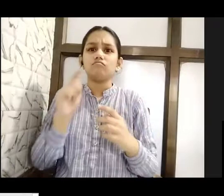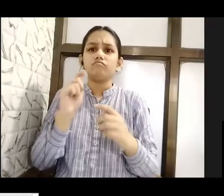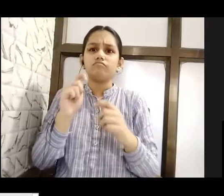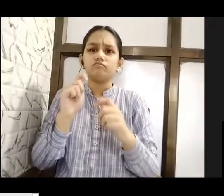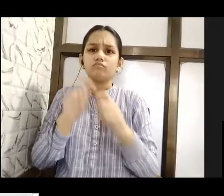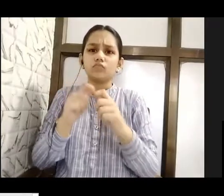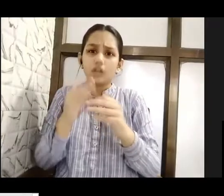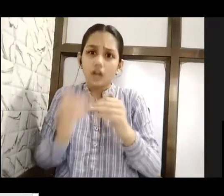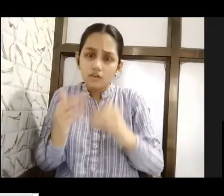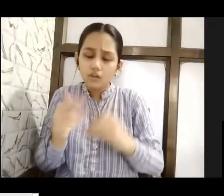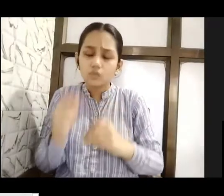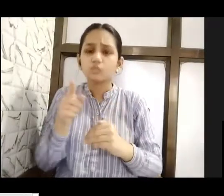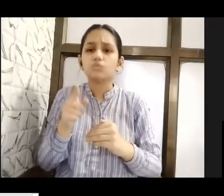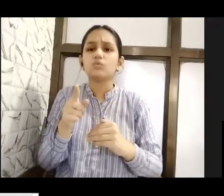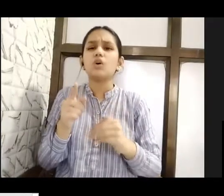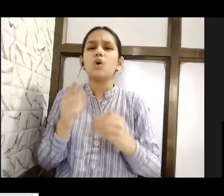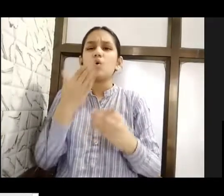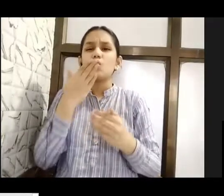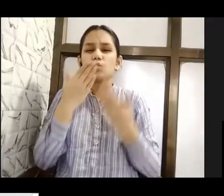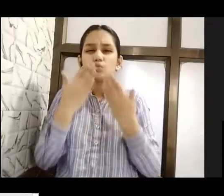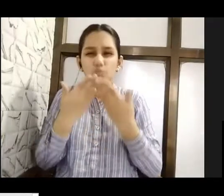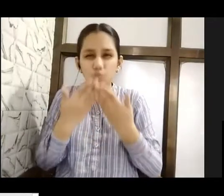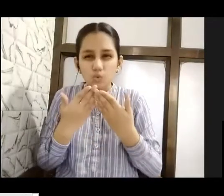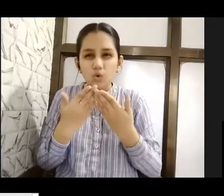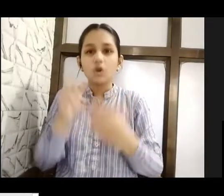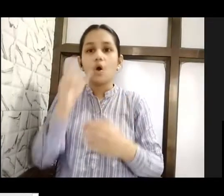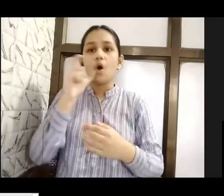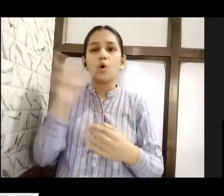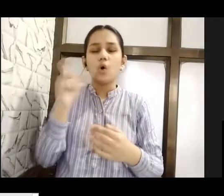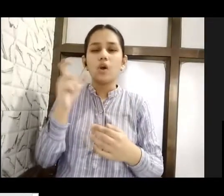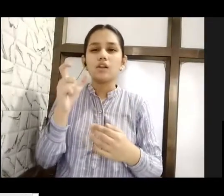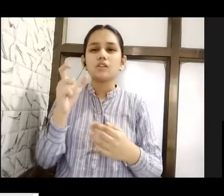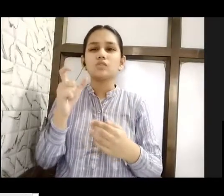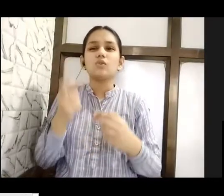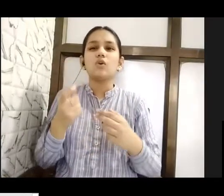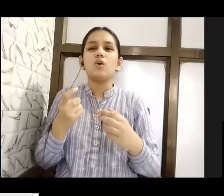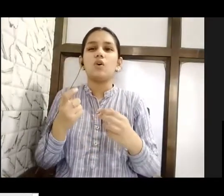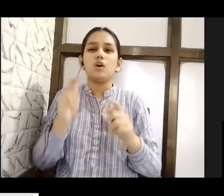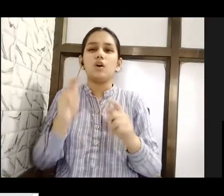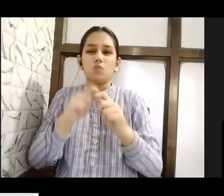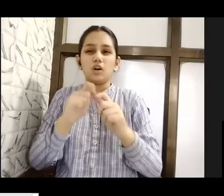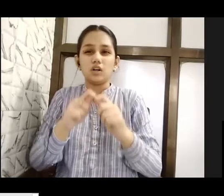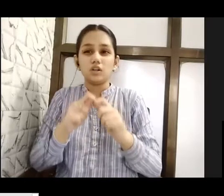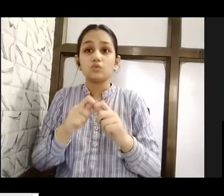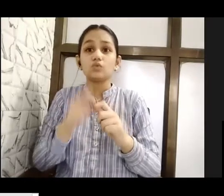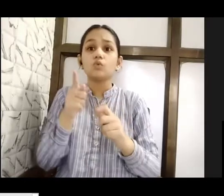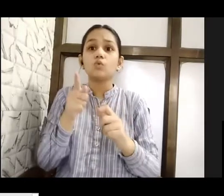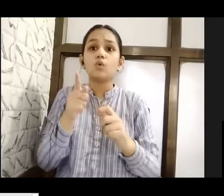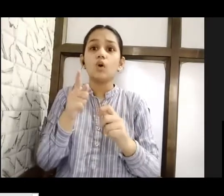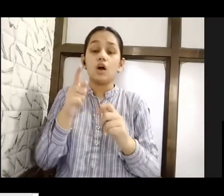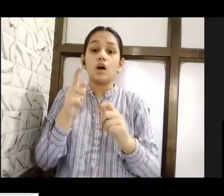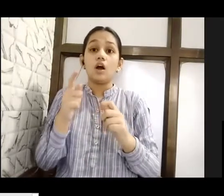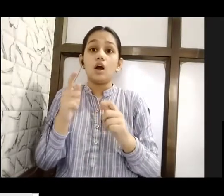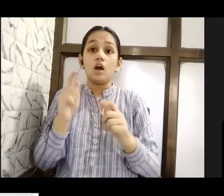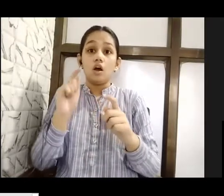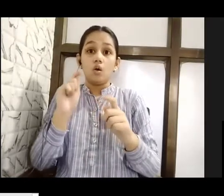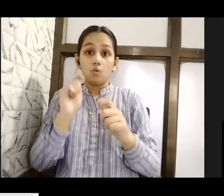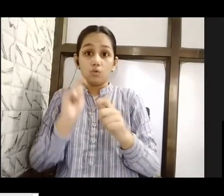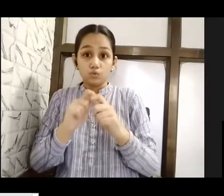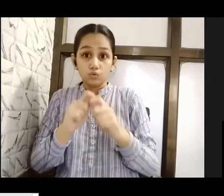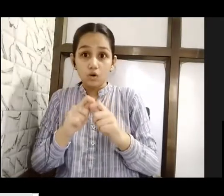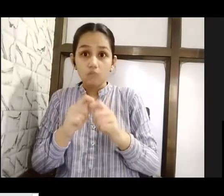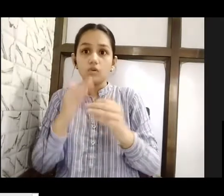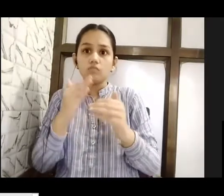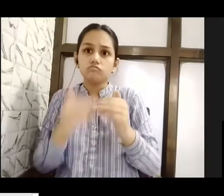or you can even make a career in creating graphics and video. Now you will say,